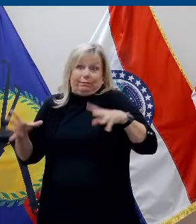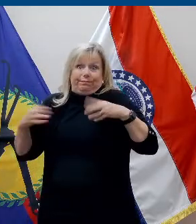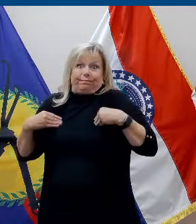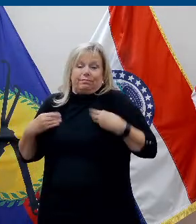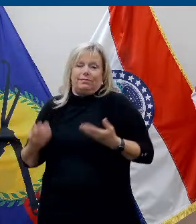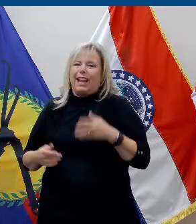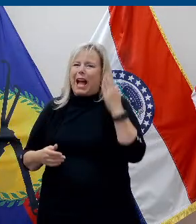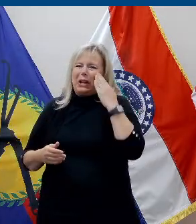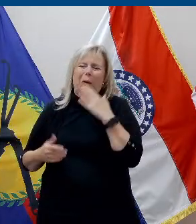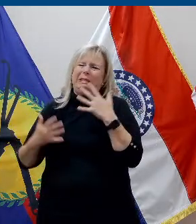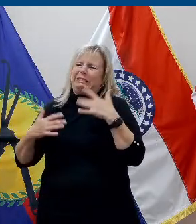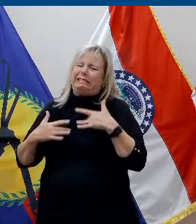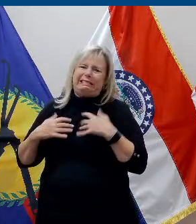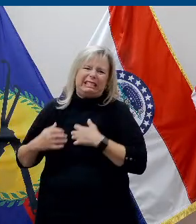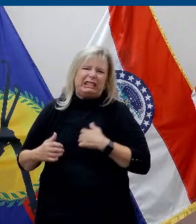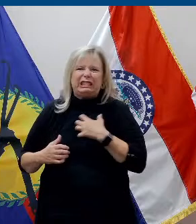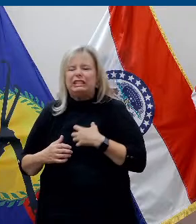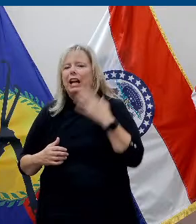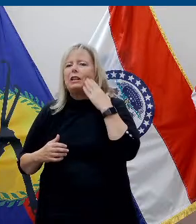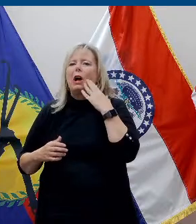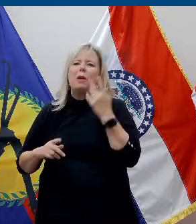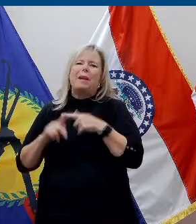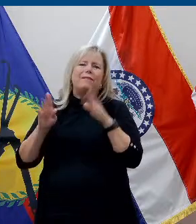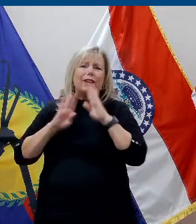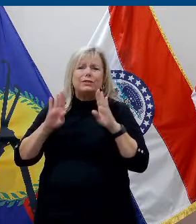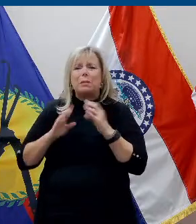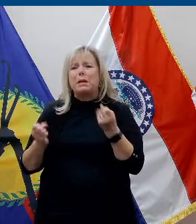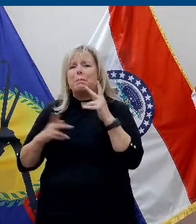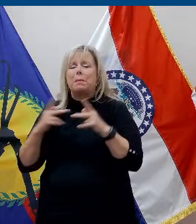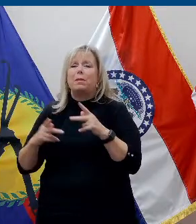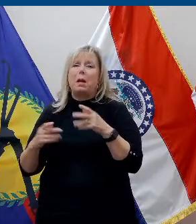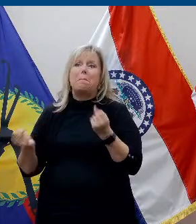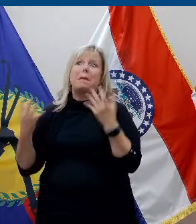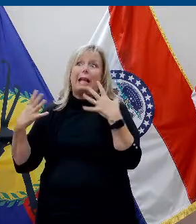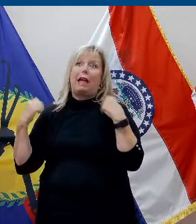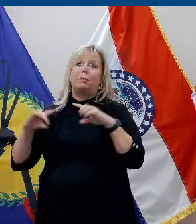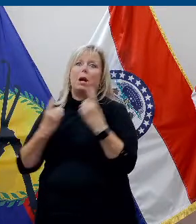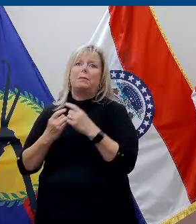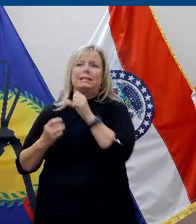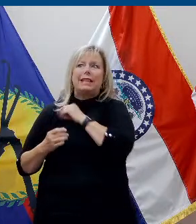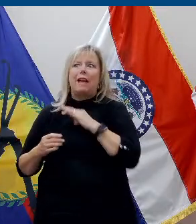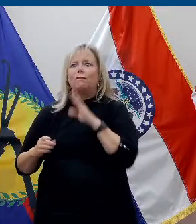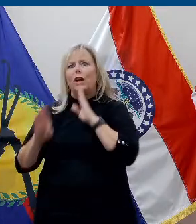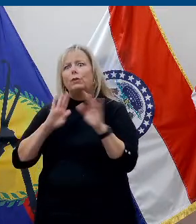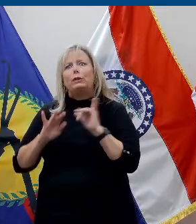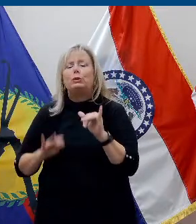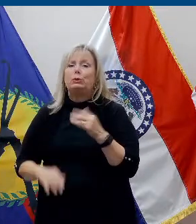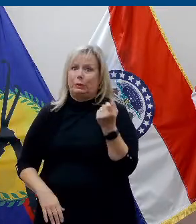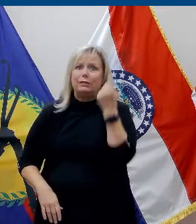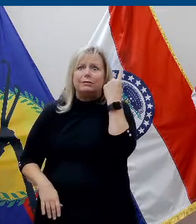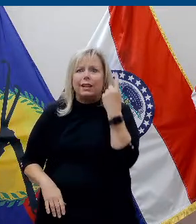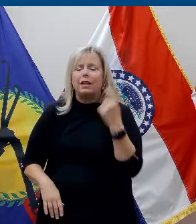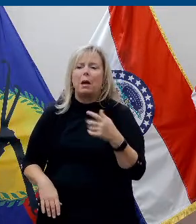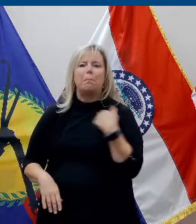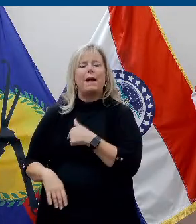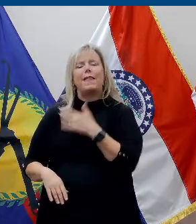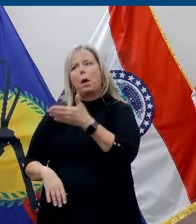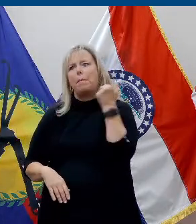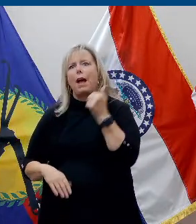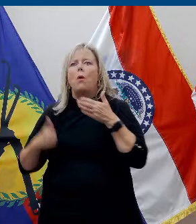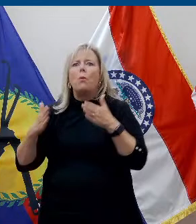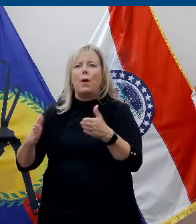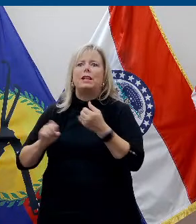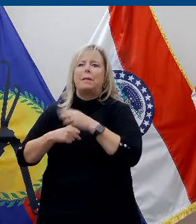is, and I too am frustrated, and many of our health department staff are as well. But this is our best opportunities to make sure that